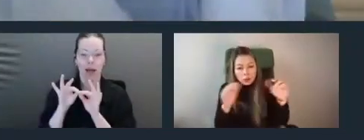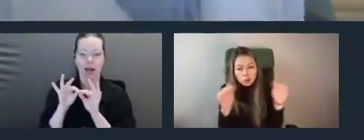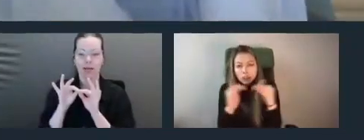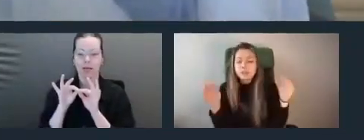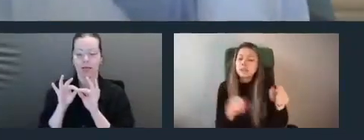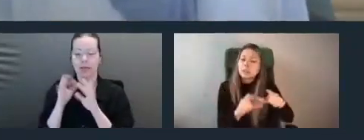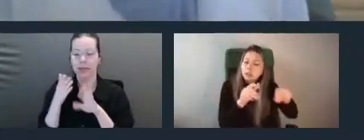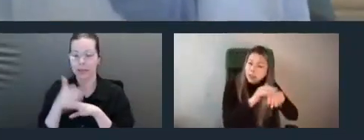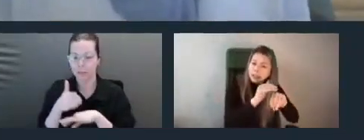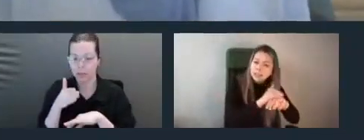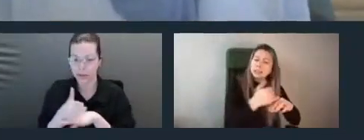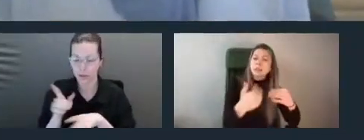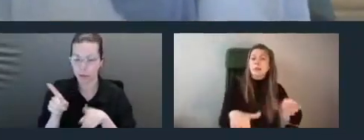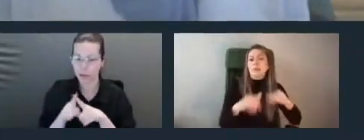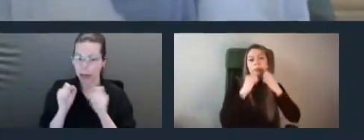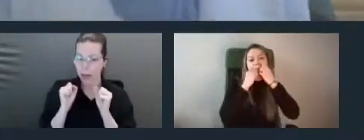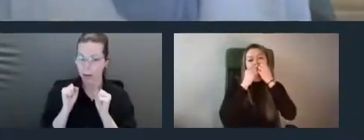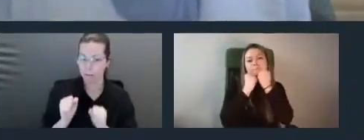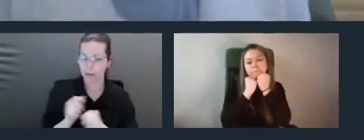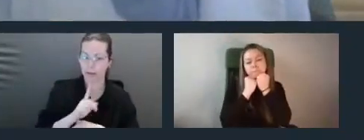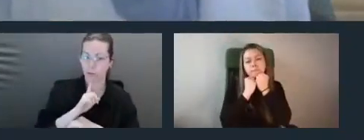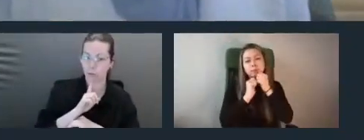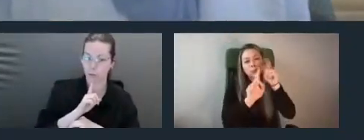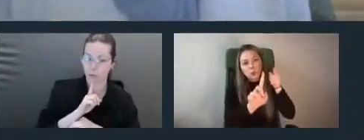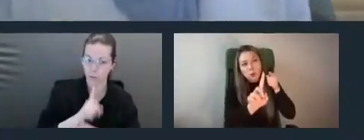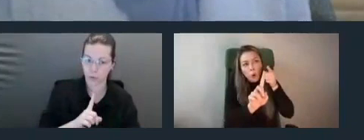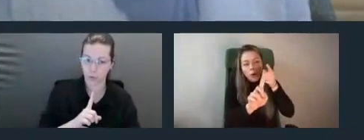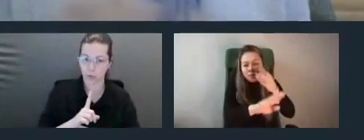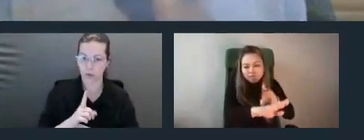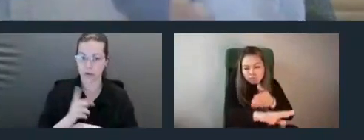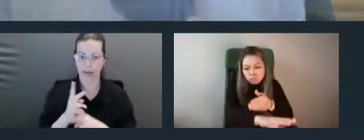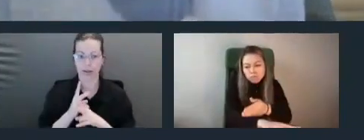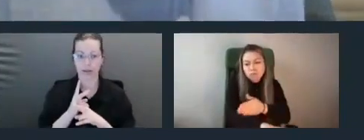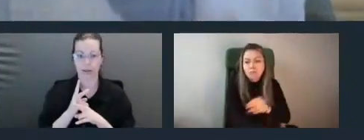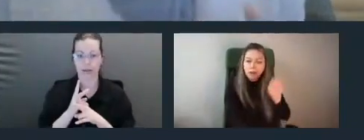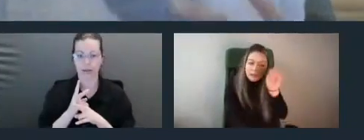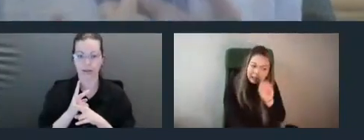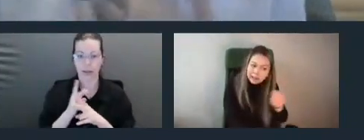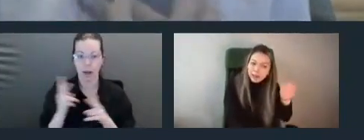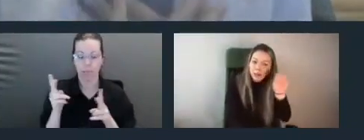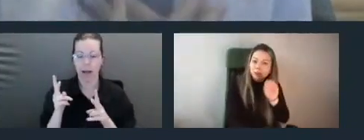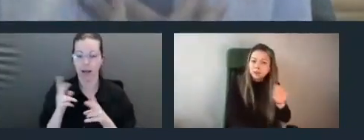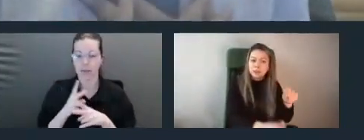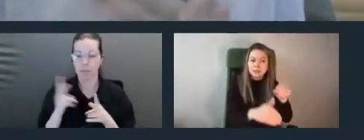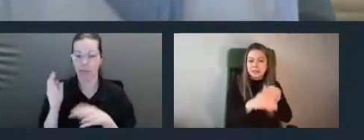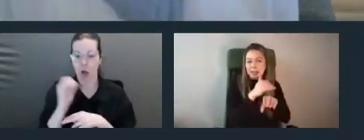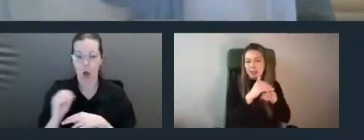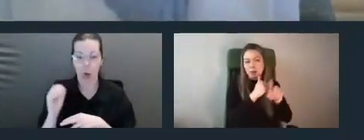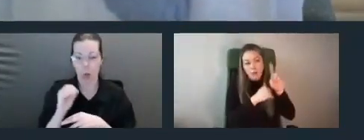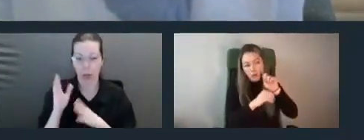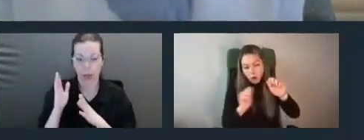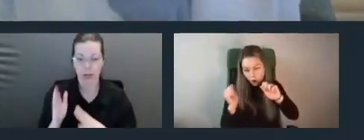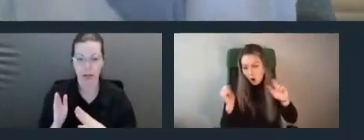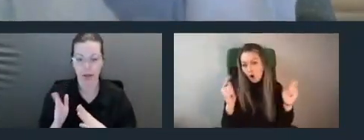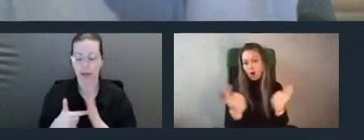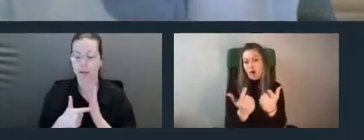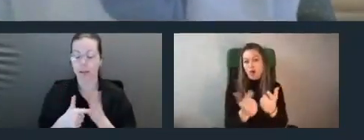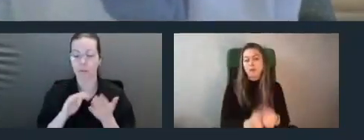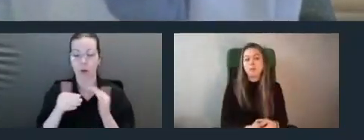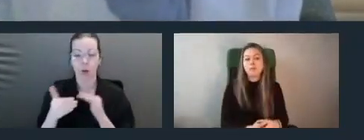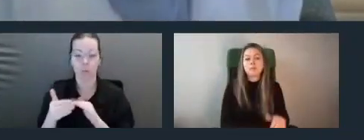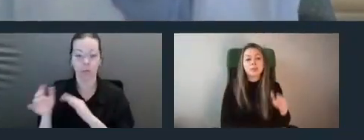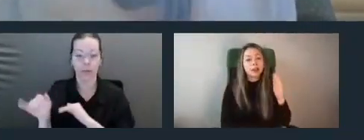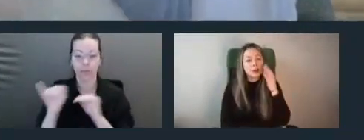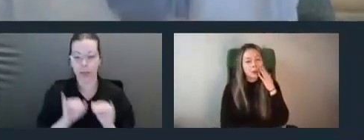building an Ontario that is equitable and accessible for all. This issue is also very close to my heart, and I know many of you in the LAD